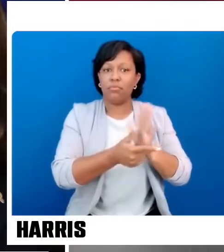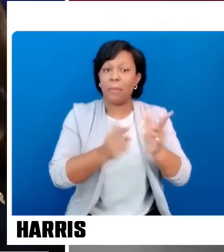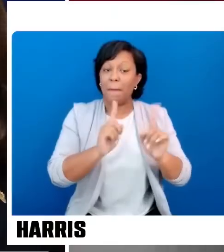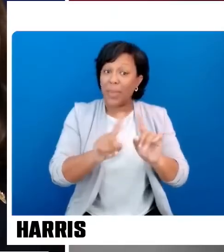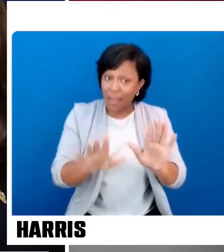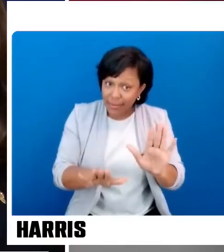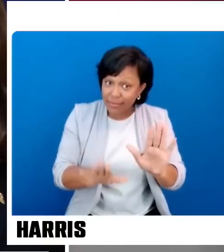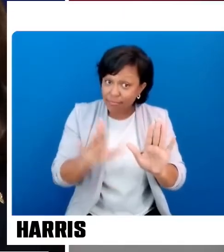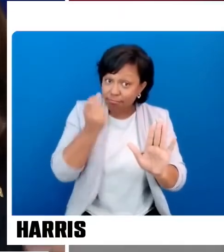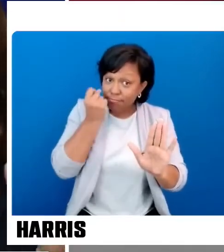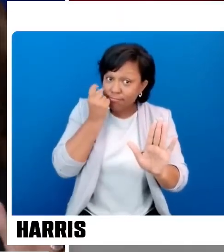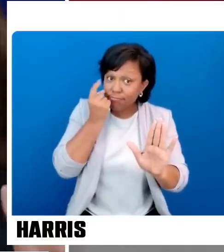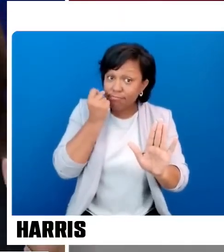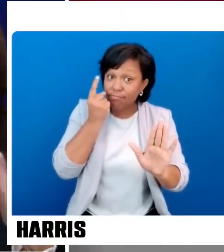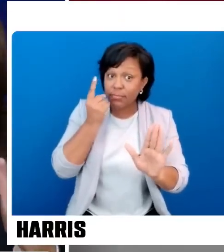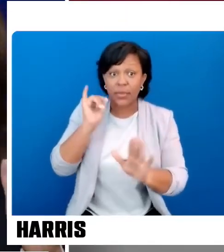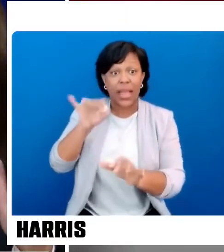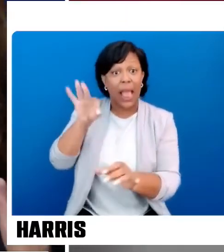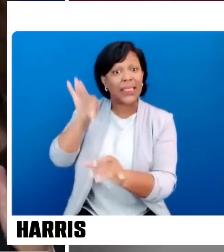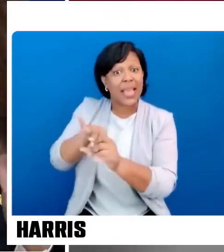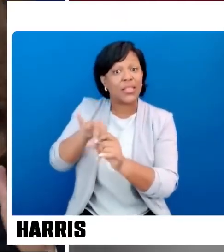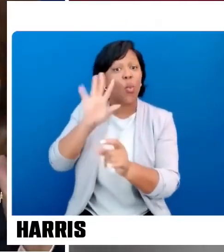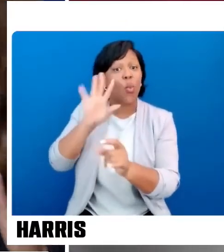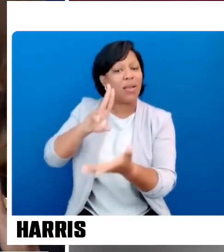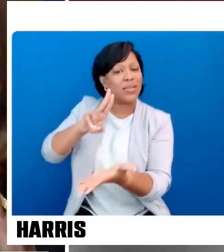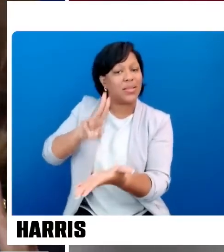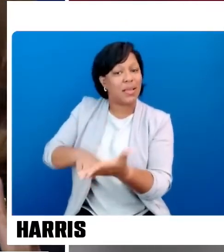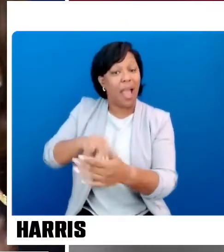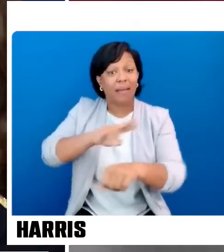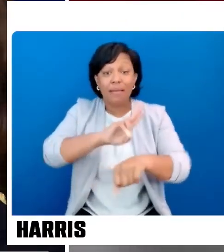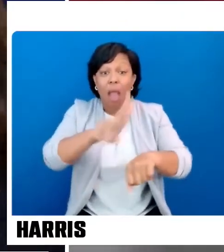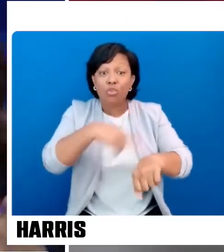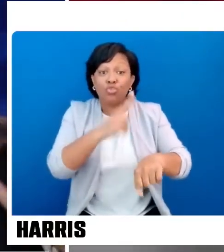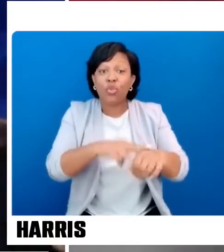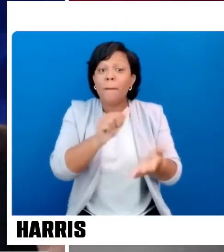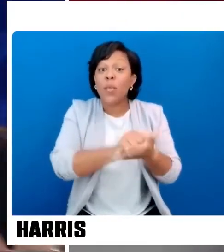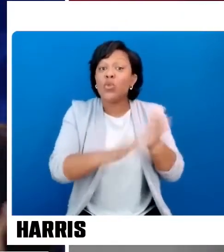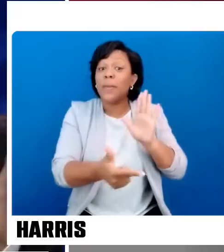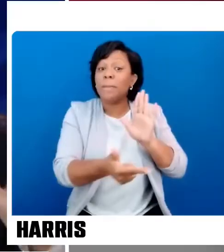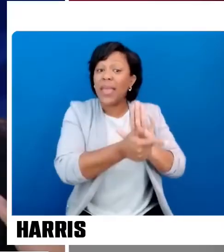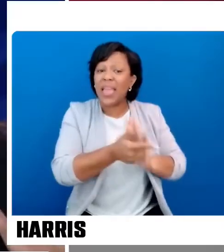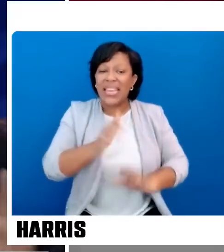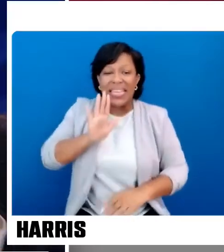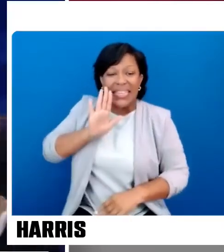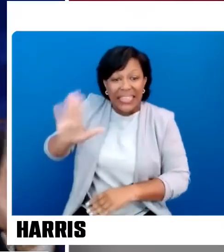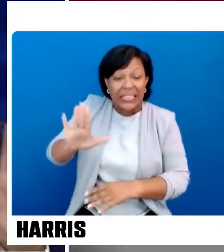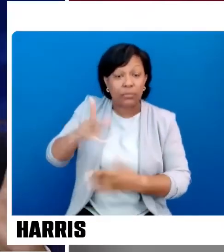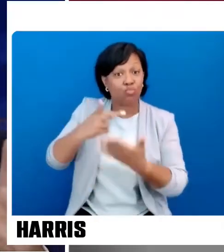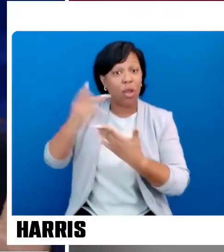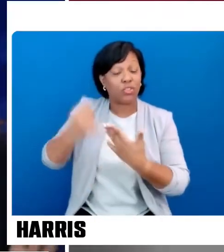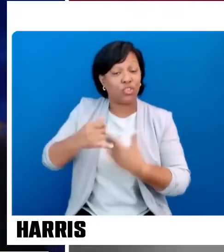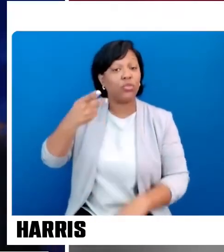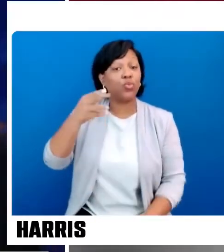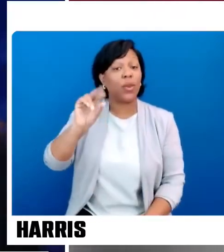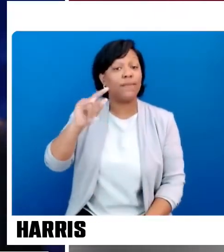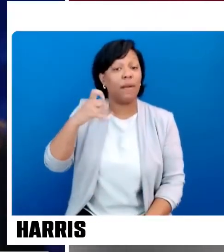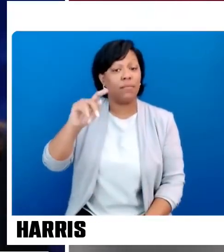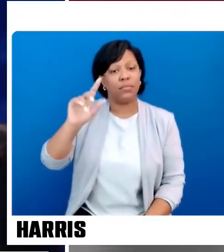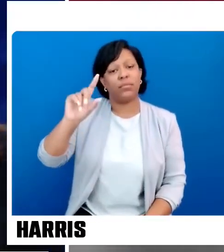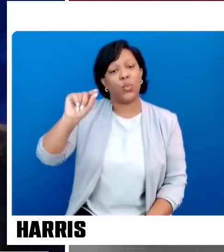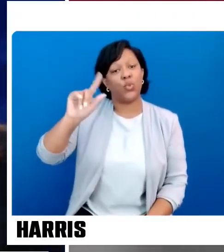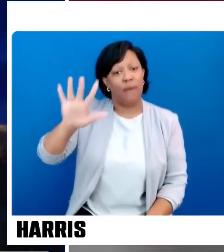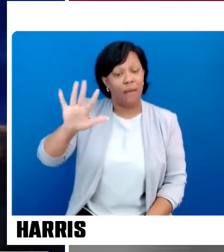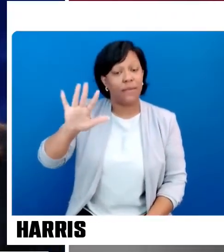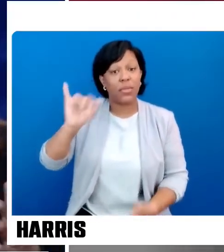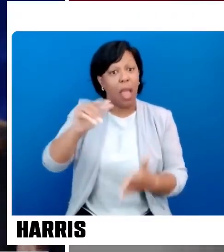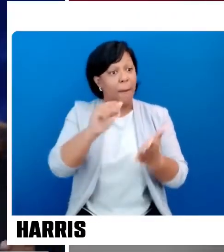sign a national abortion ban. Understand, in his Project 2025, there would be a national abortion, a monitor that would be monitoring